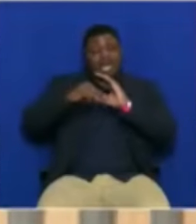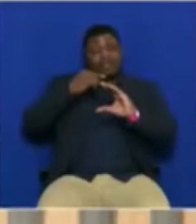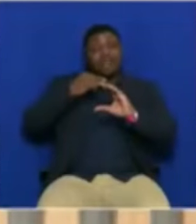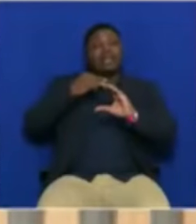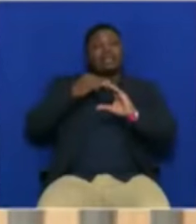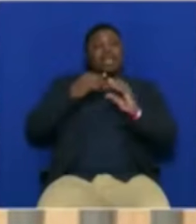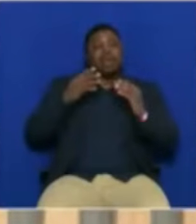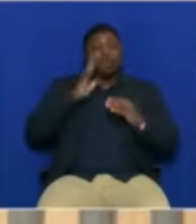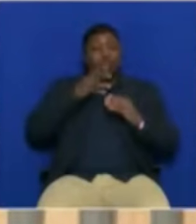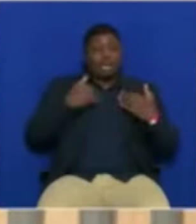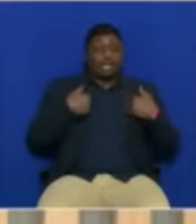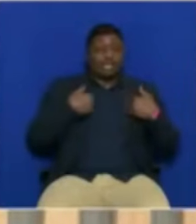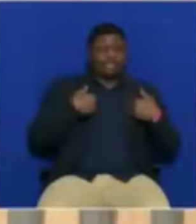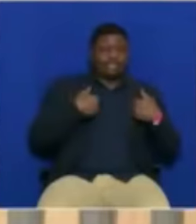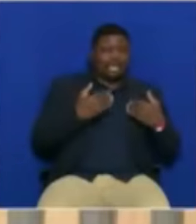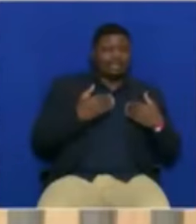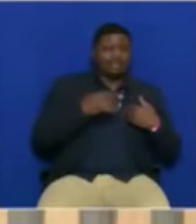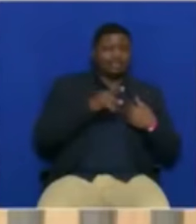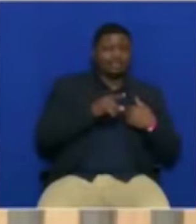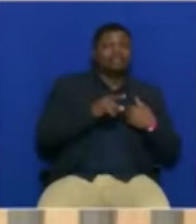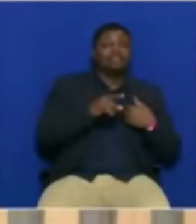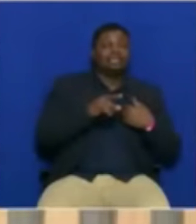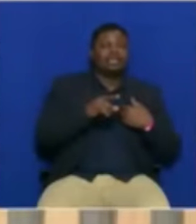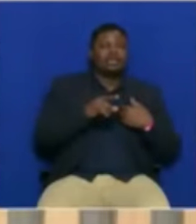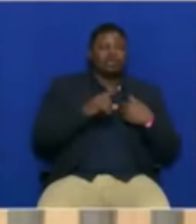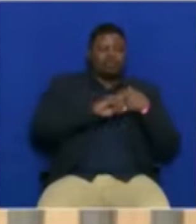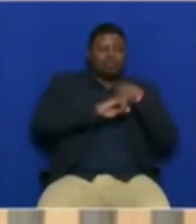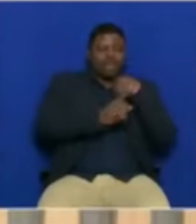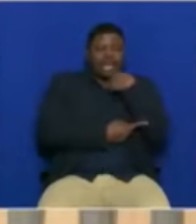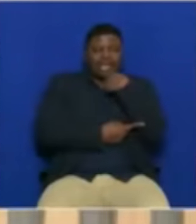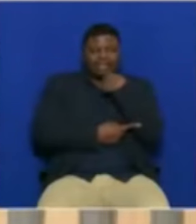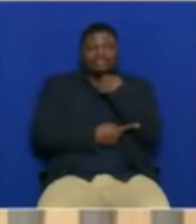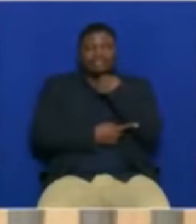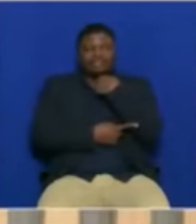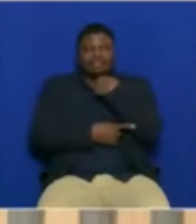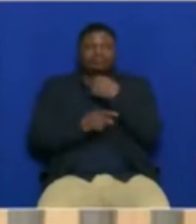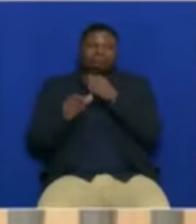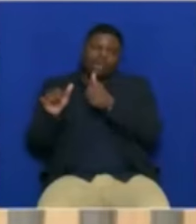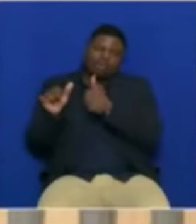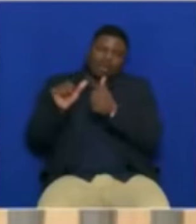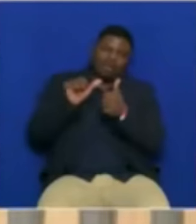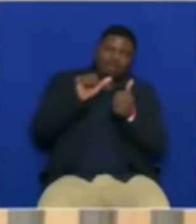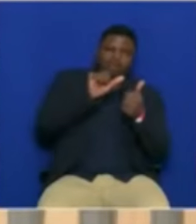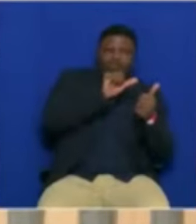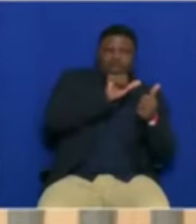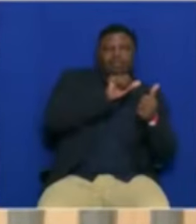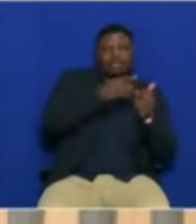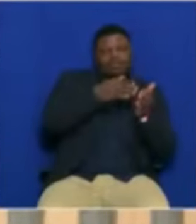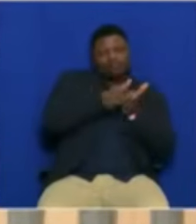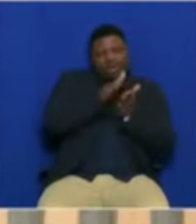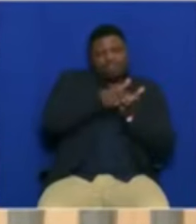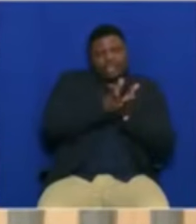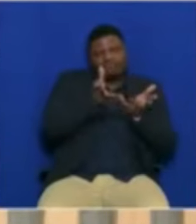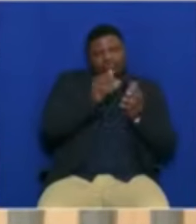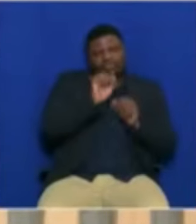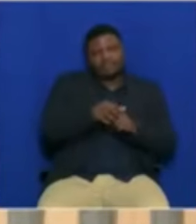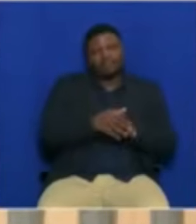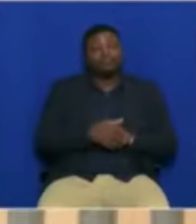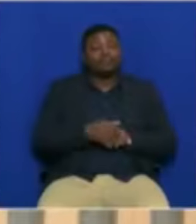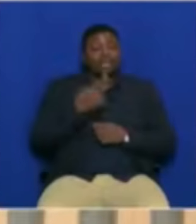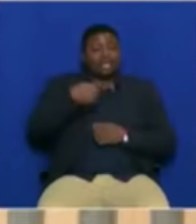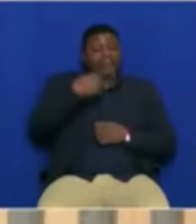backwards. That's how they come out when they are printed. So our first email starts at page 283.